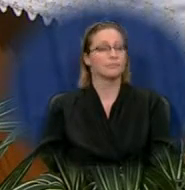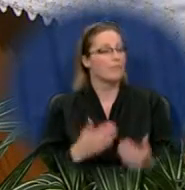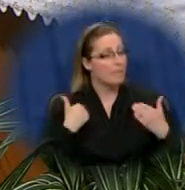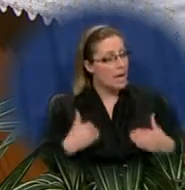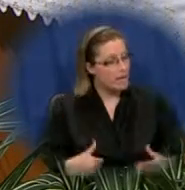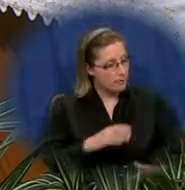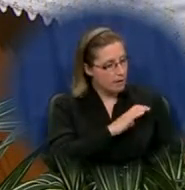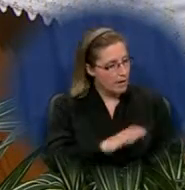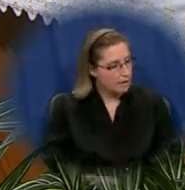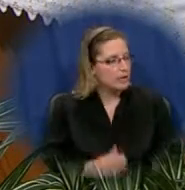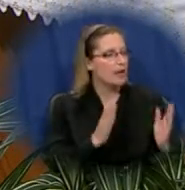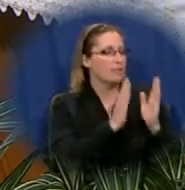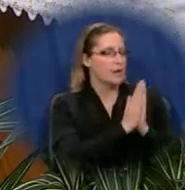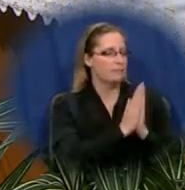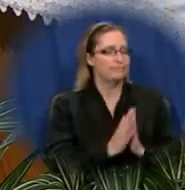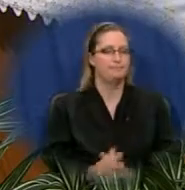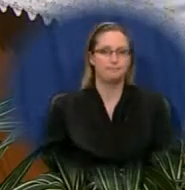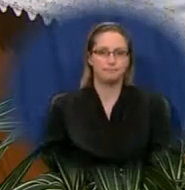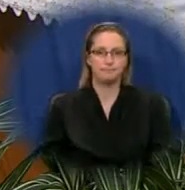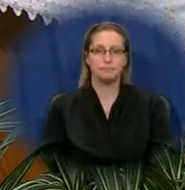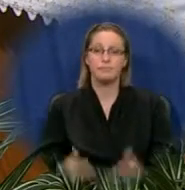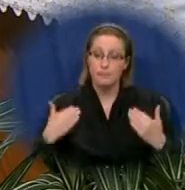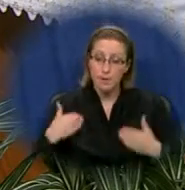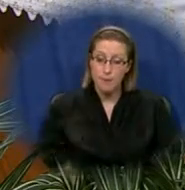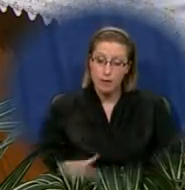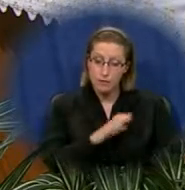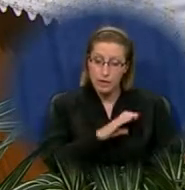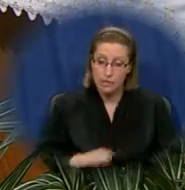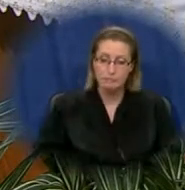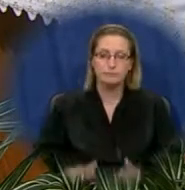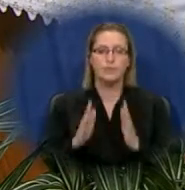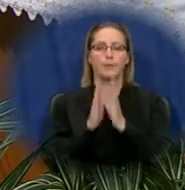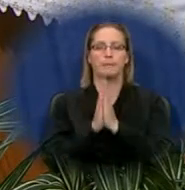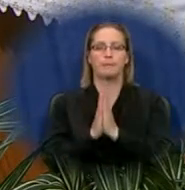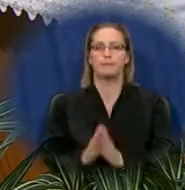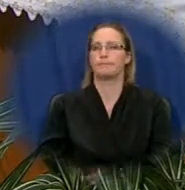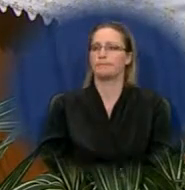the body of Christ. Amen. The body of Christ, yeah.